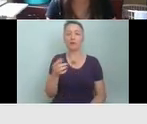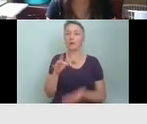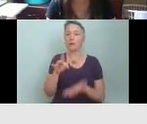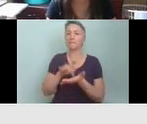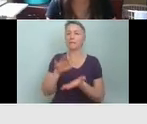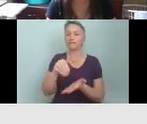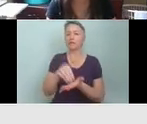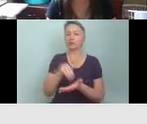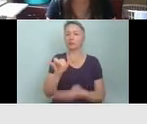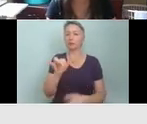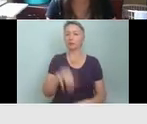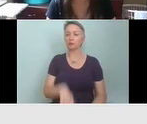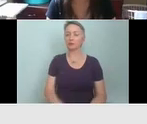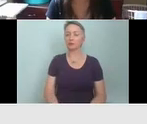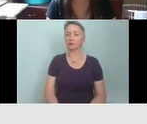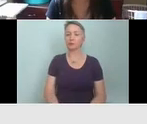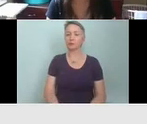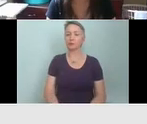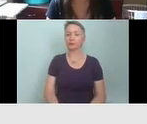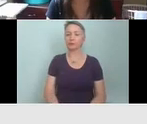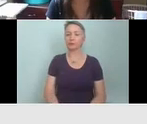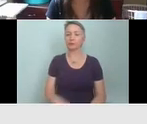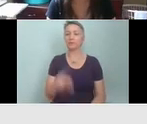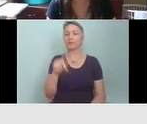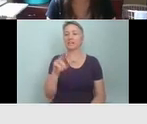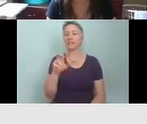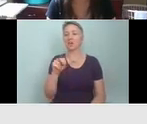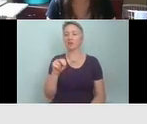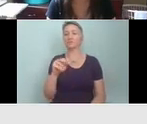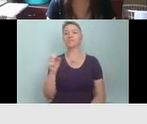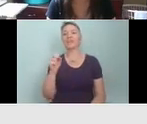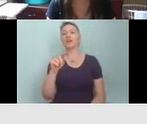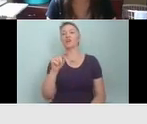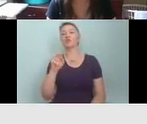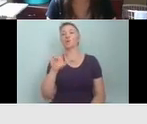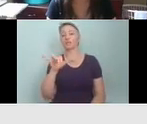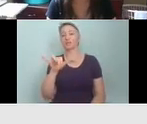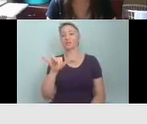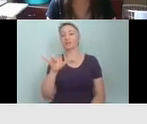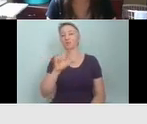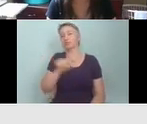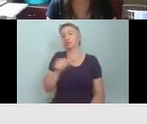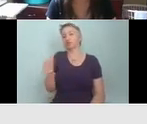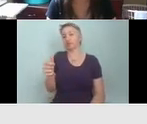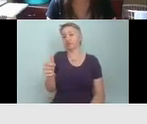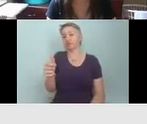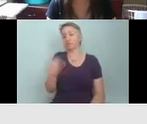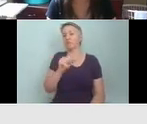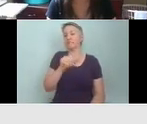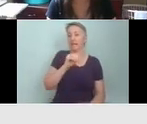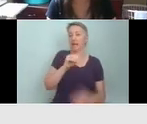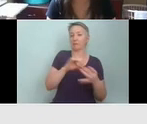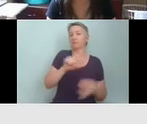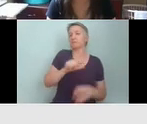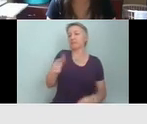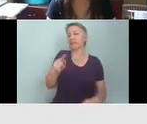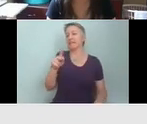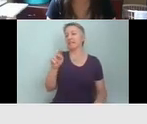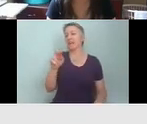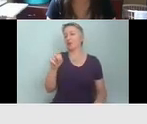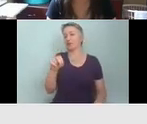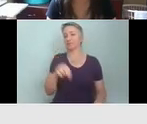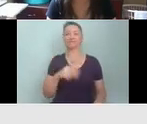and development. Yes, so Tony, we're going to turn it over to Karen Scott to introduce some new folks in her team. Yeah, thanks,